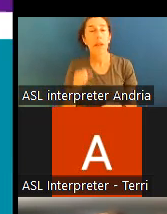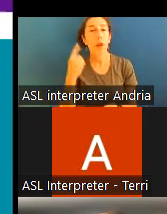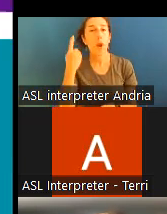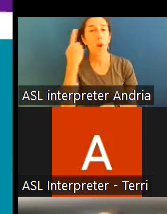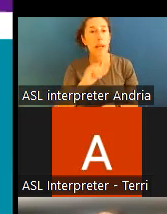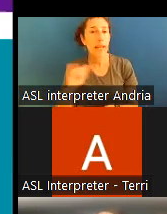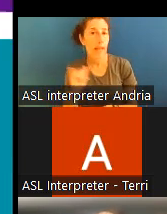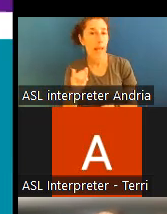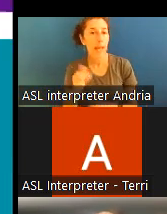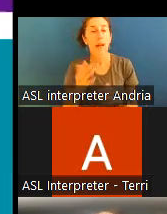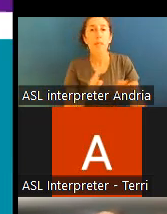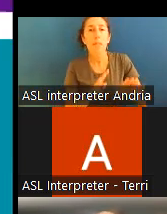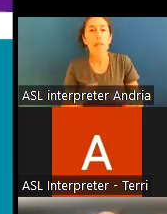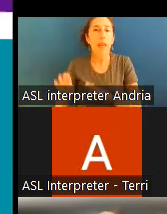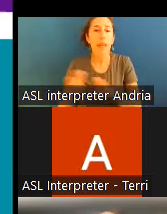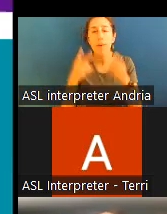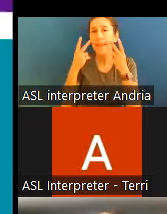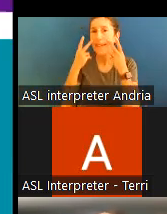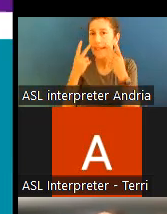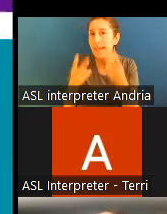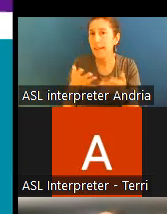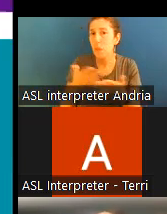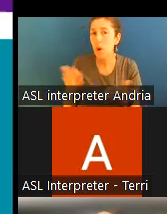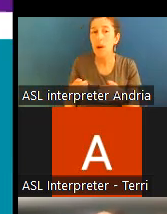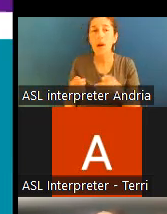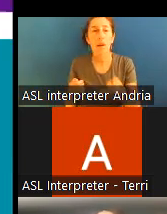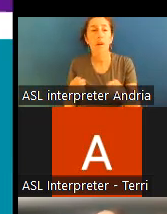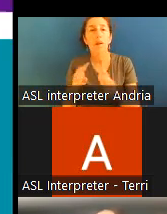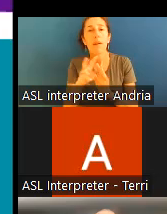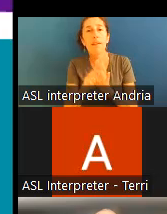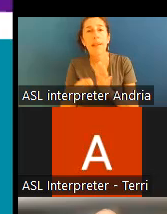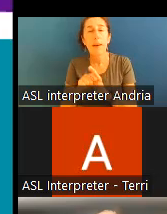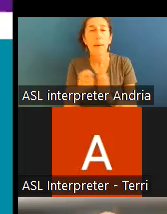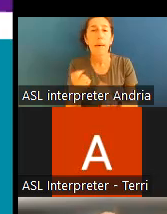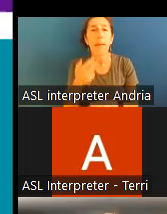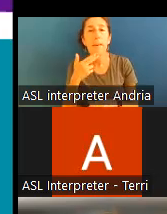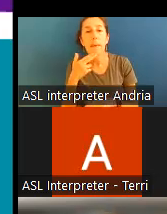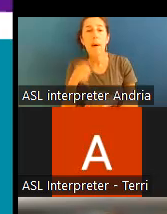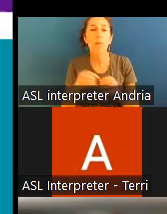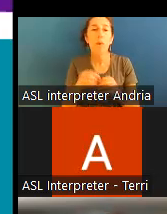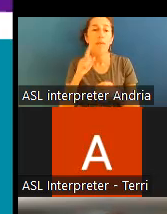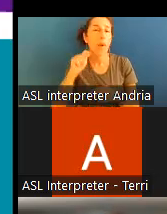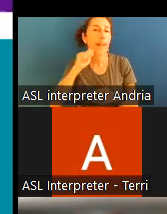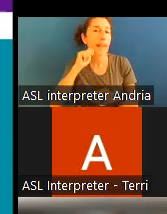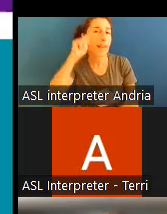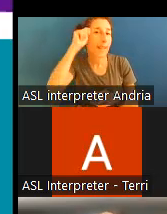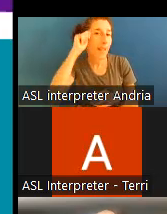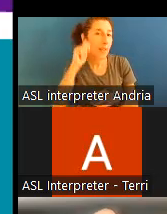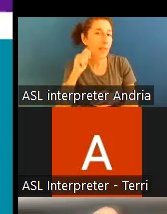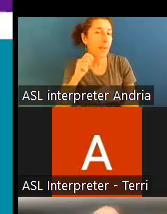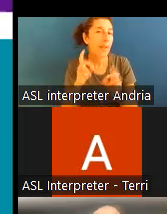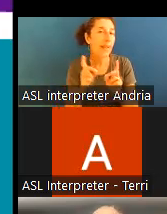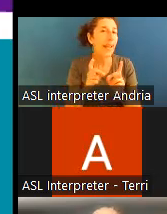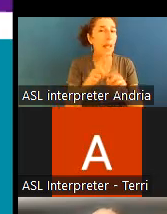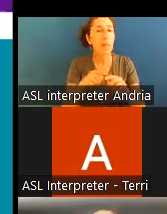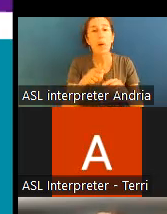at teens, young adults, and dating violence, it really is relevant to all ages. So Leah, if you'd go ahead, please.